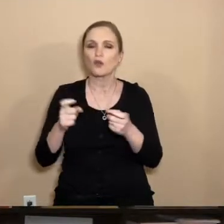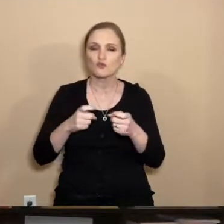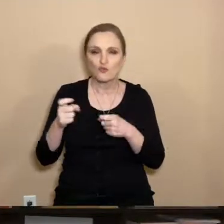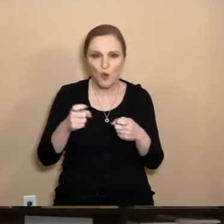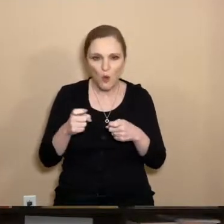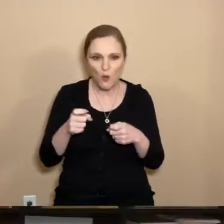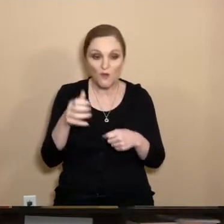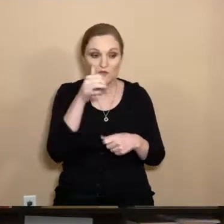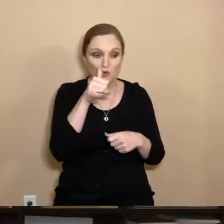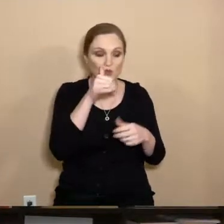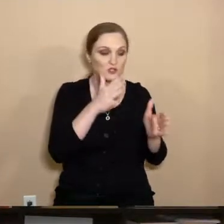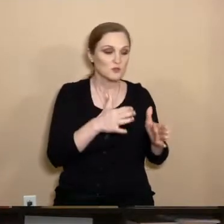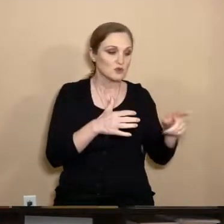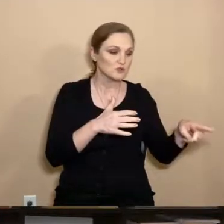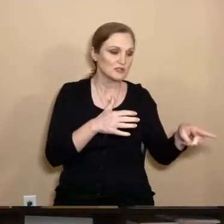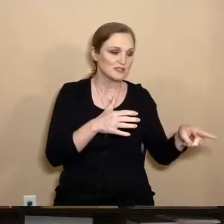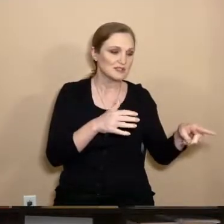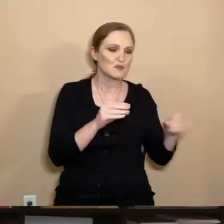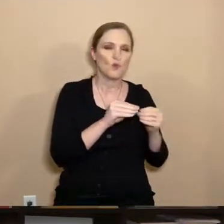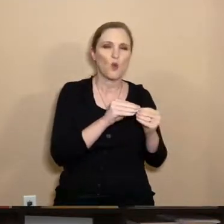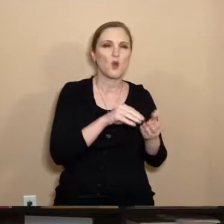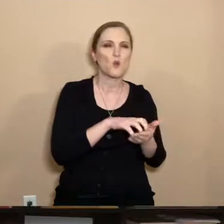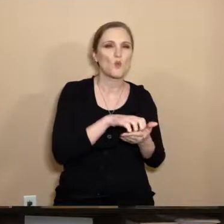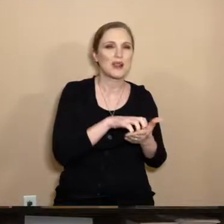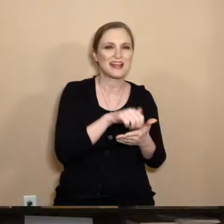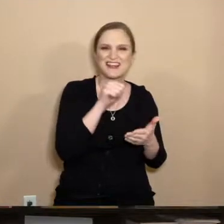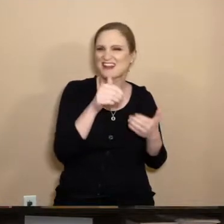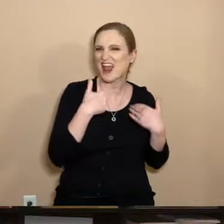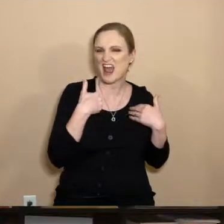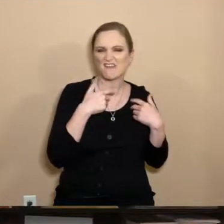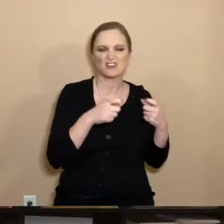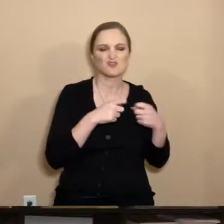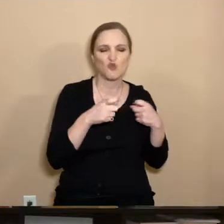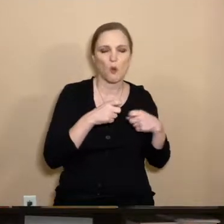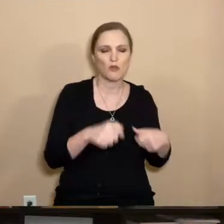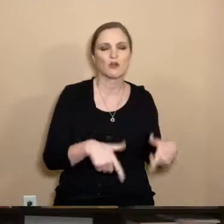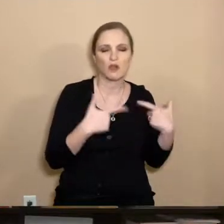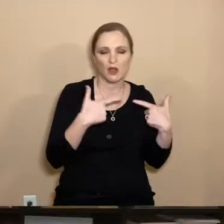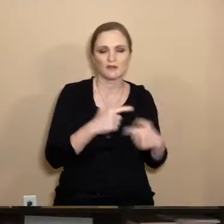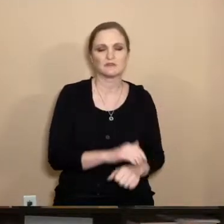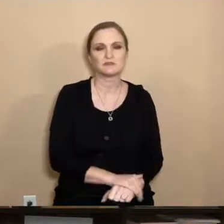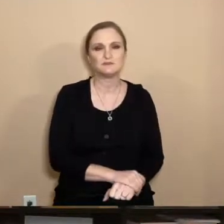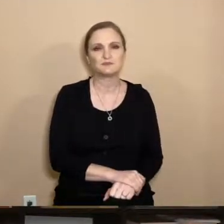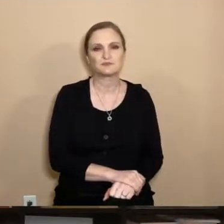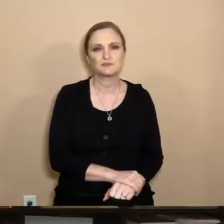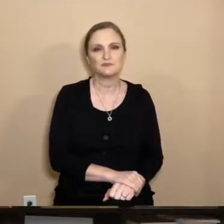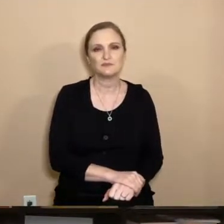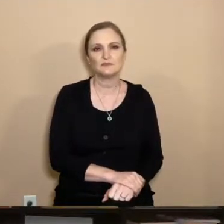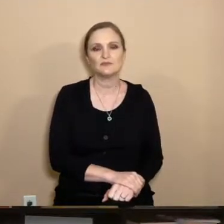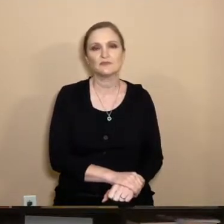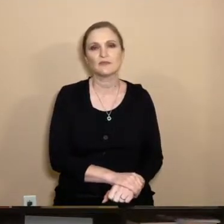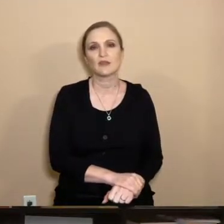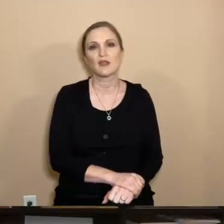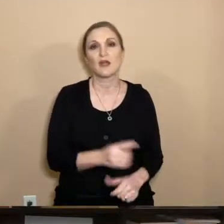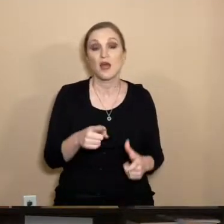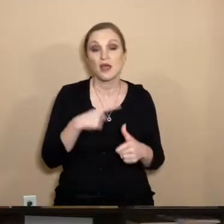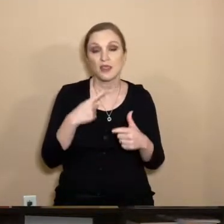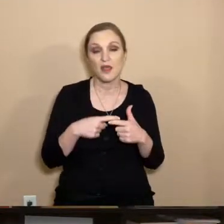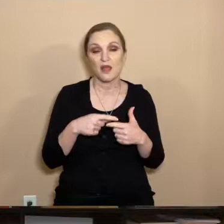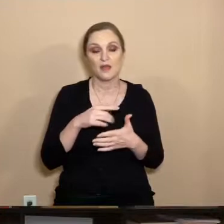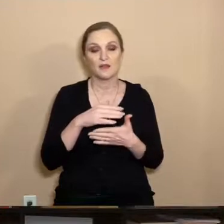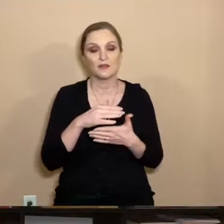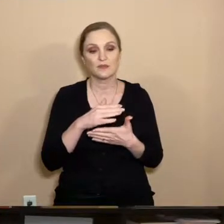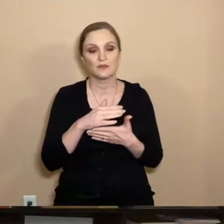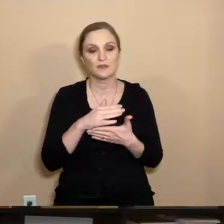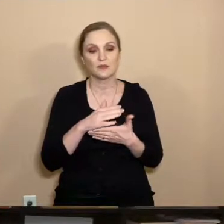who is foolish is the one who is weaker, who has less control of their lives. And then the part, the